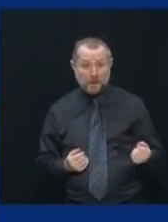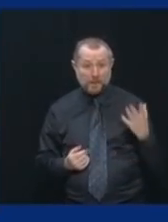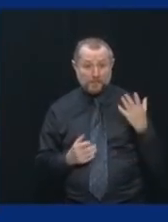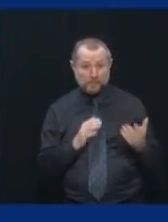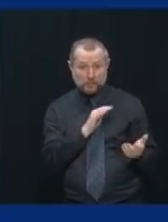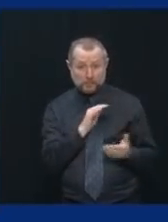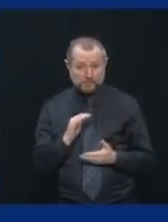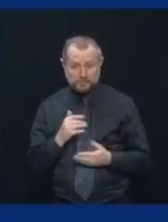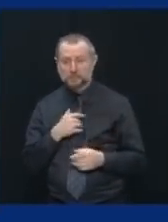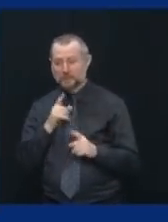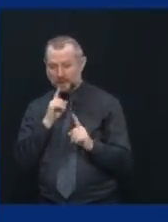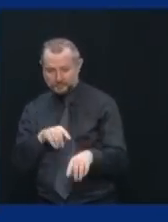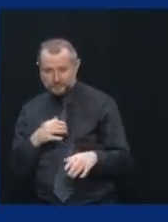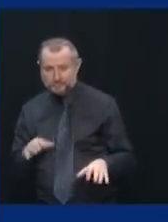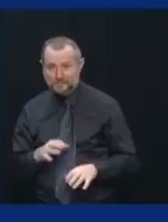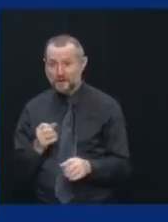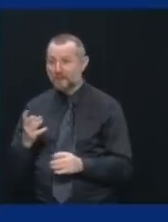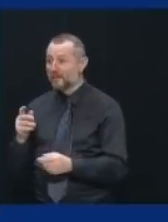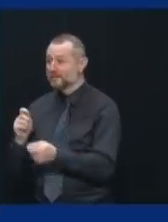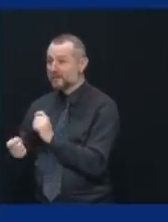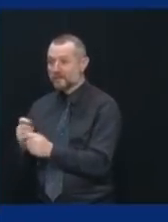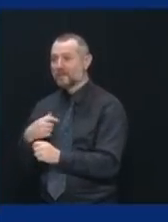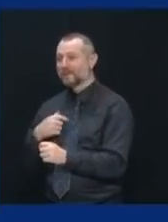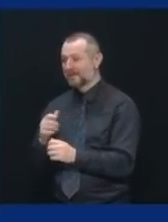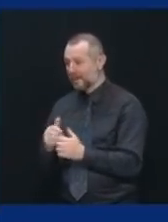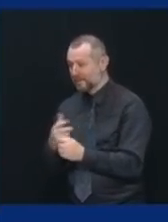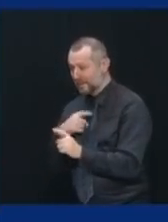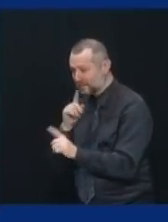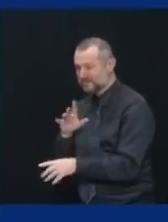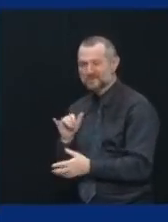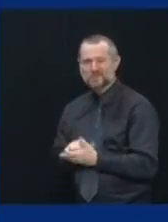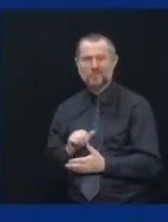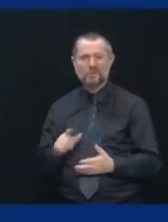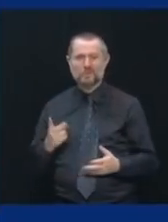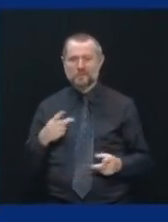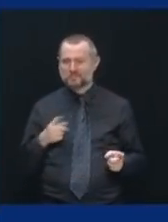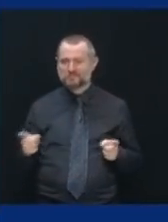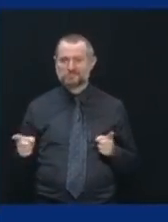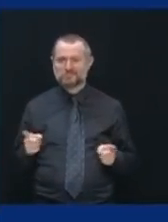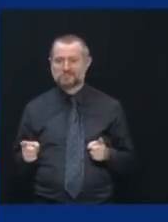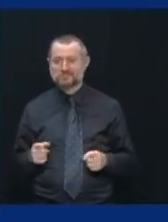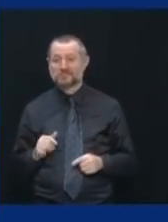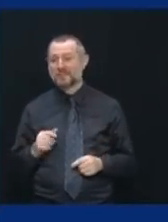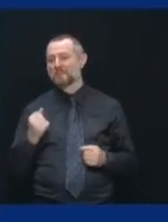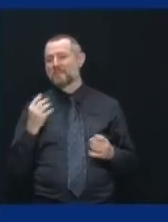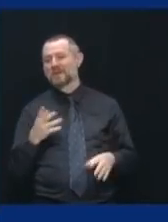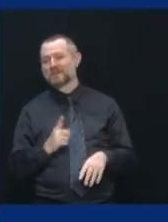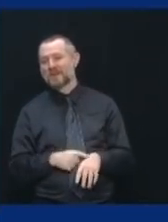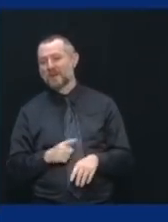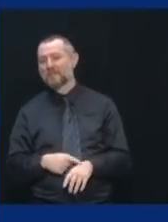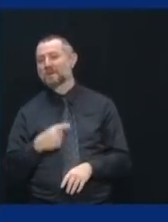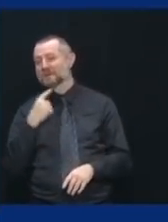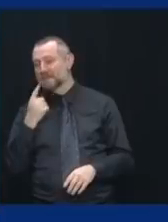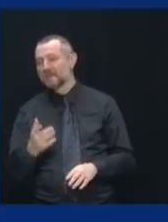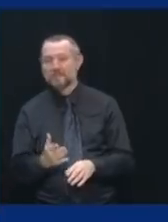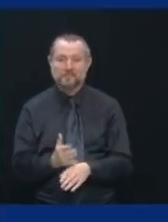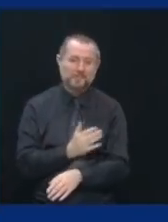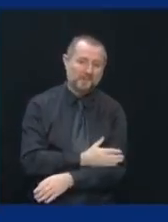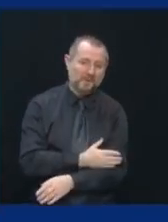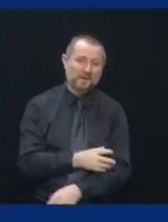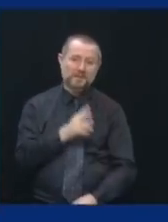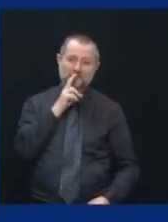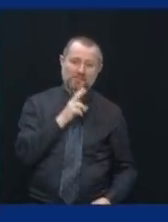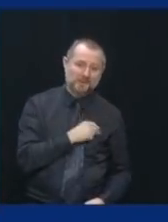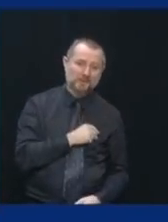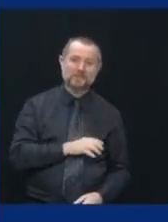changes. We talked about 11 times before the holiday season,